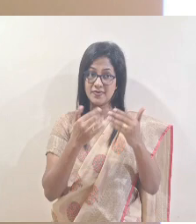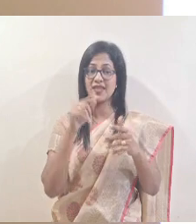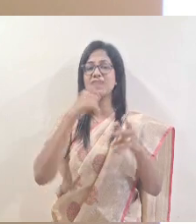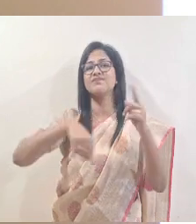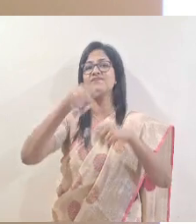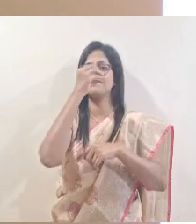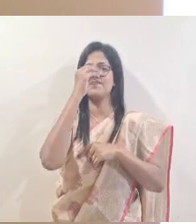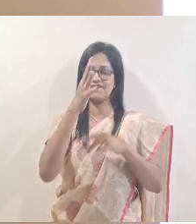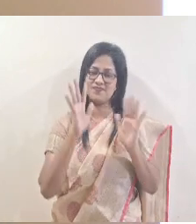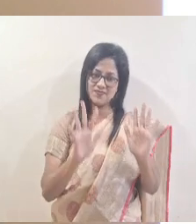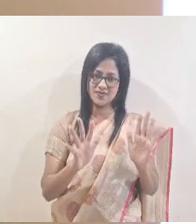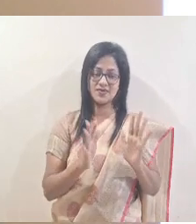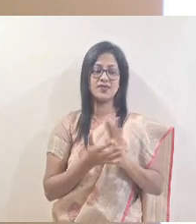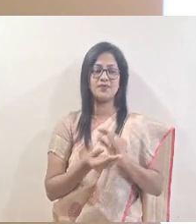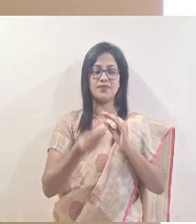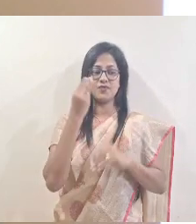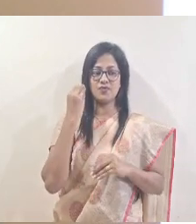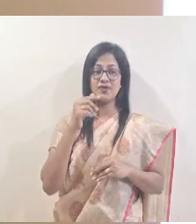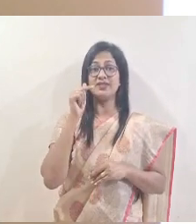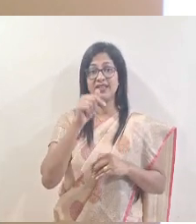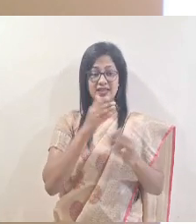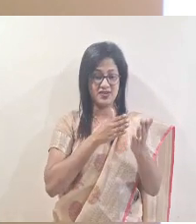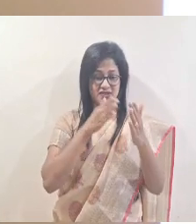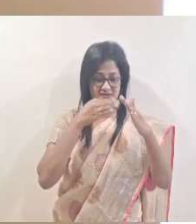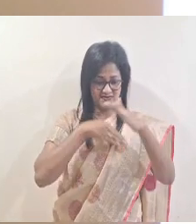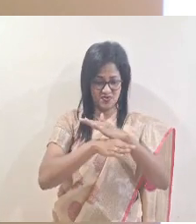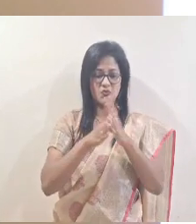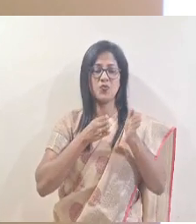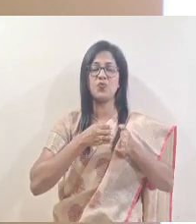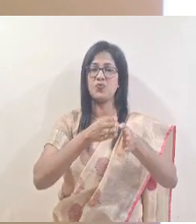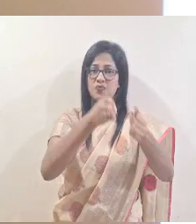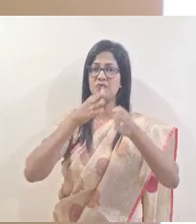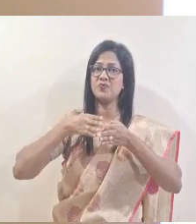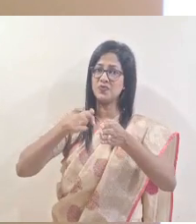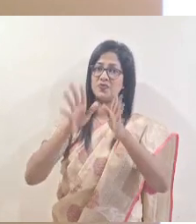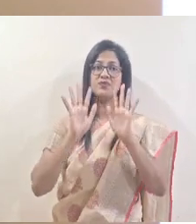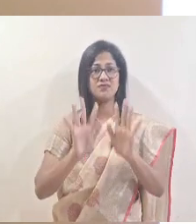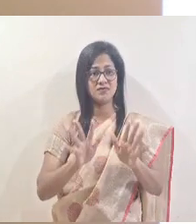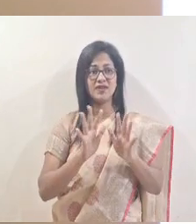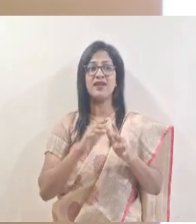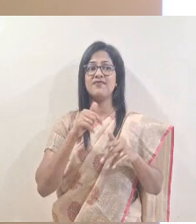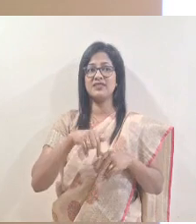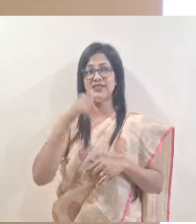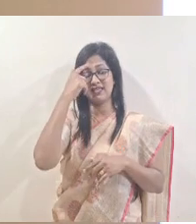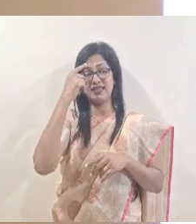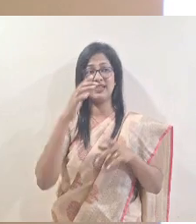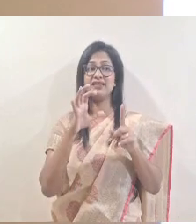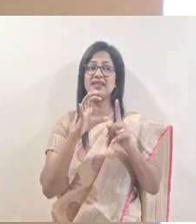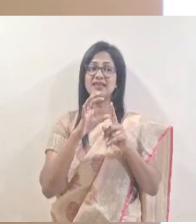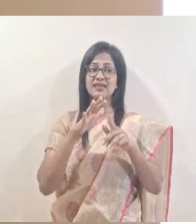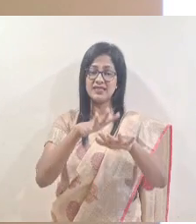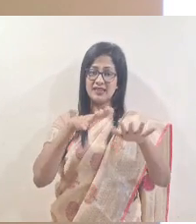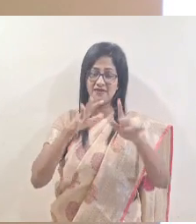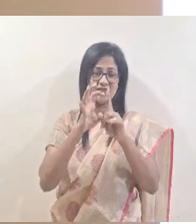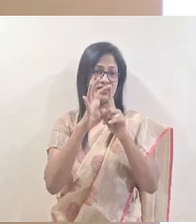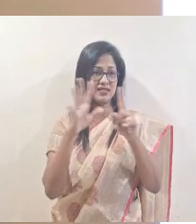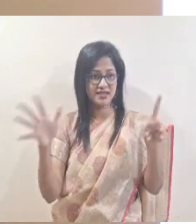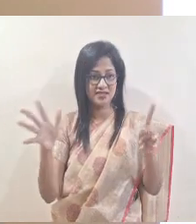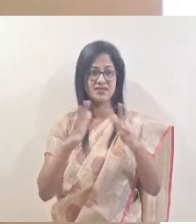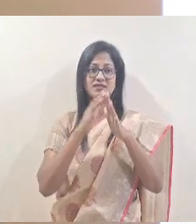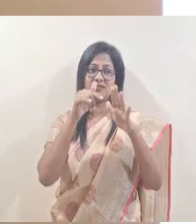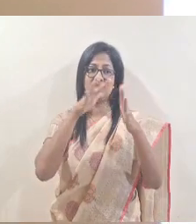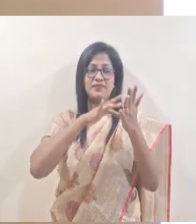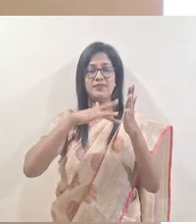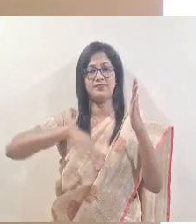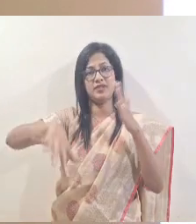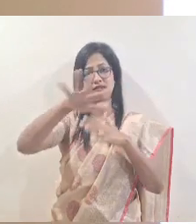will be more convenient. Here, there are roads in between with a very, I would say, terrific traffic in that